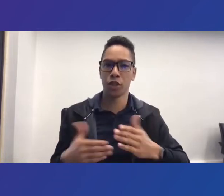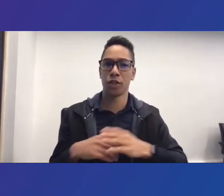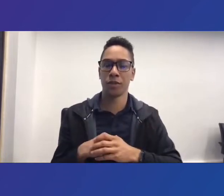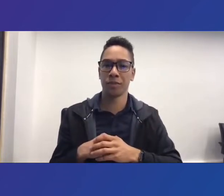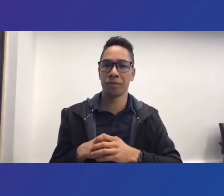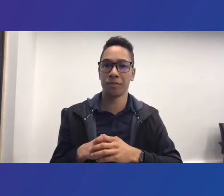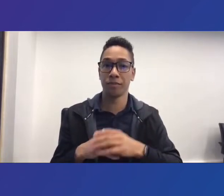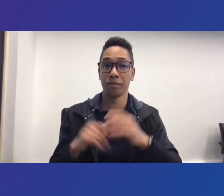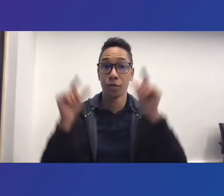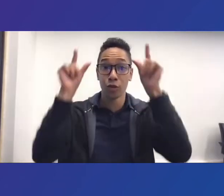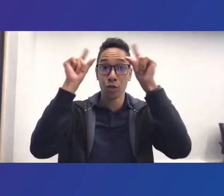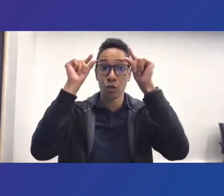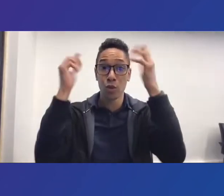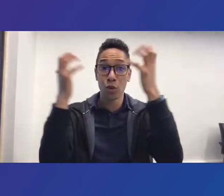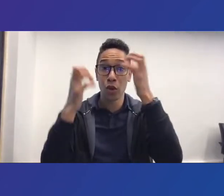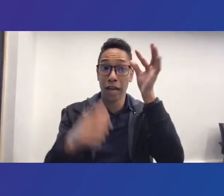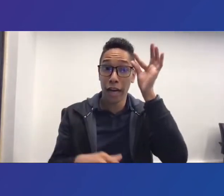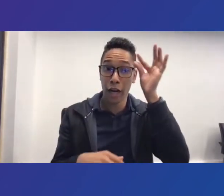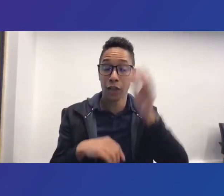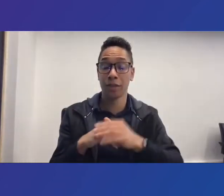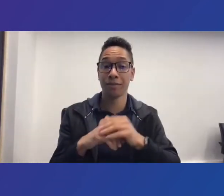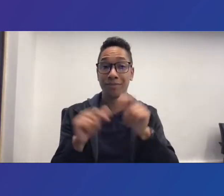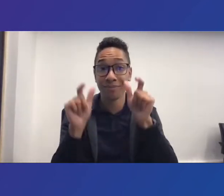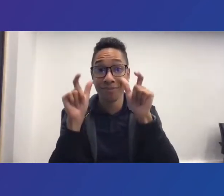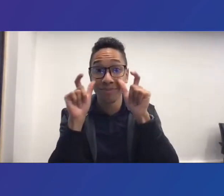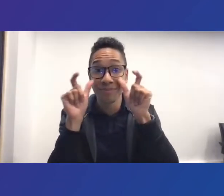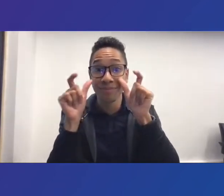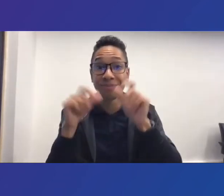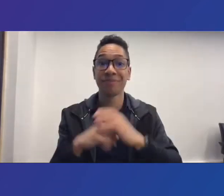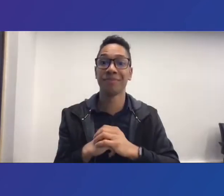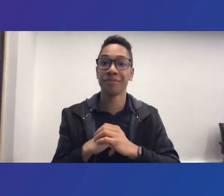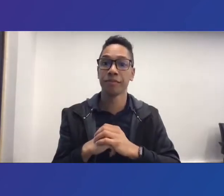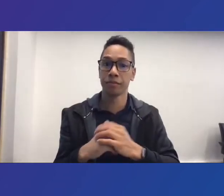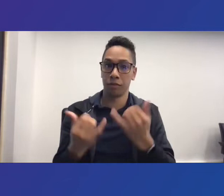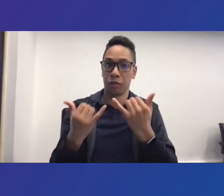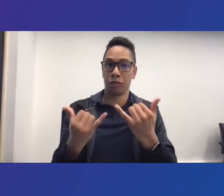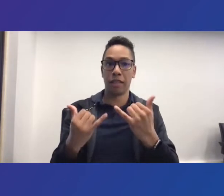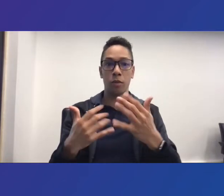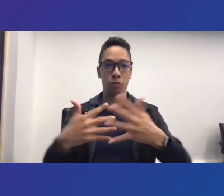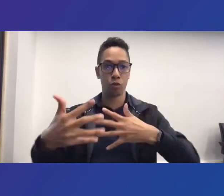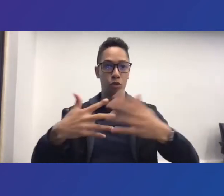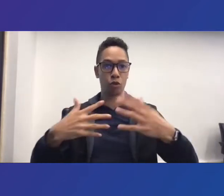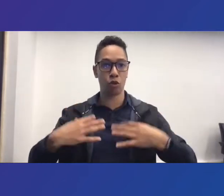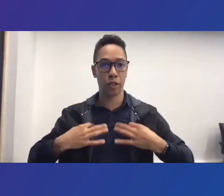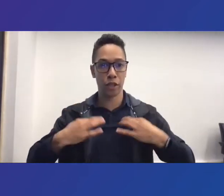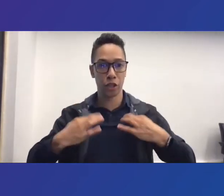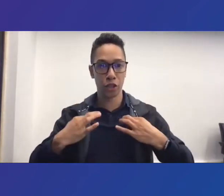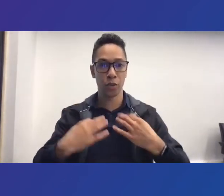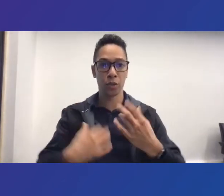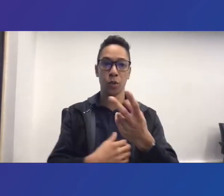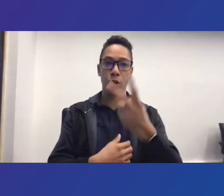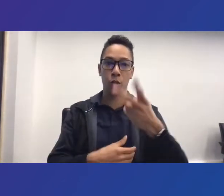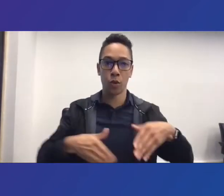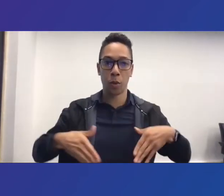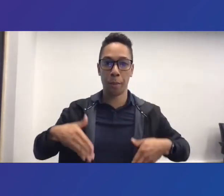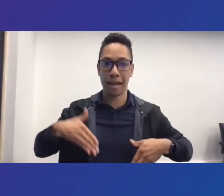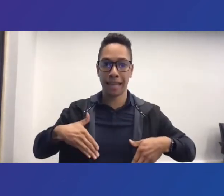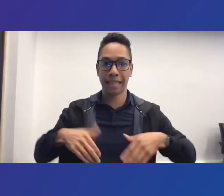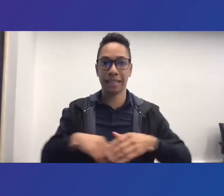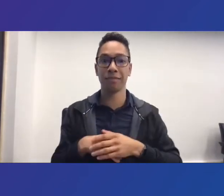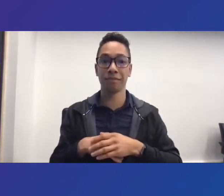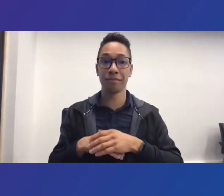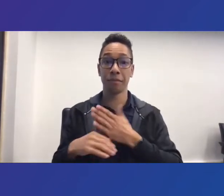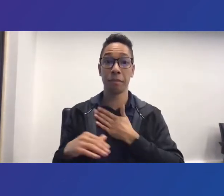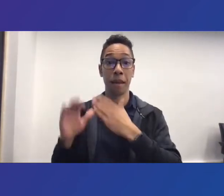wear eyeglasses. I'm currently wearing a gray shirt with 2 pockets, and behind me is a white